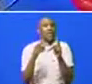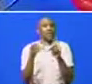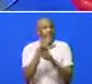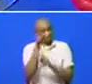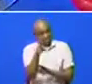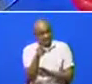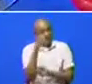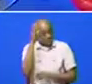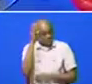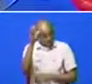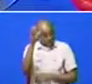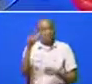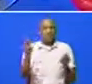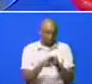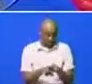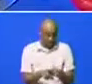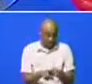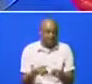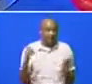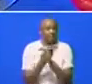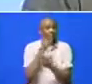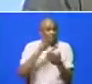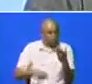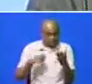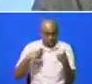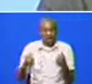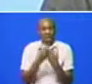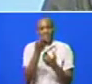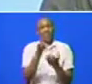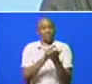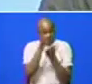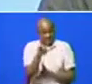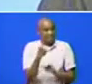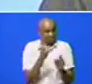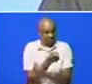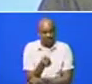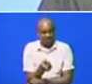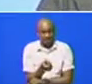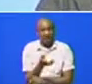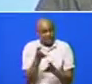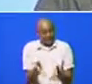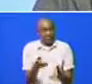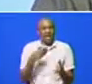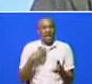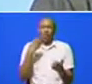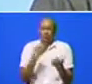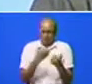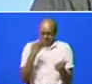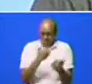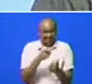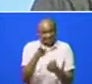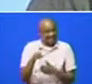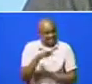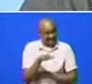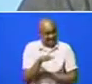organs. And the concept is pretty much the same. The only difference is what is coming out of the printer. All right. Again, it's a very complex scenario,